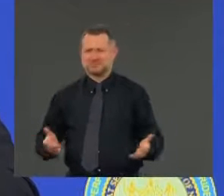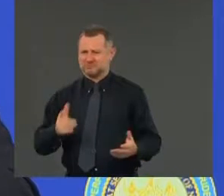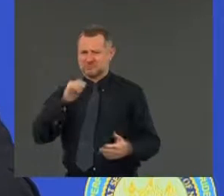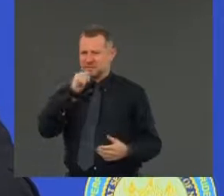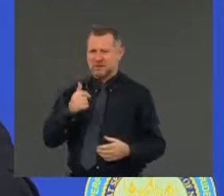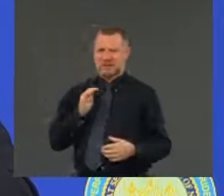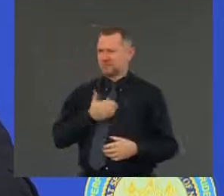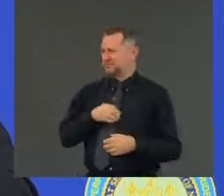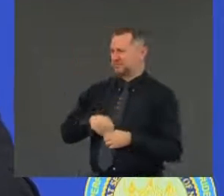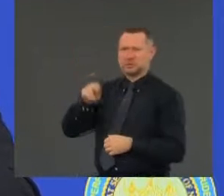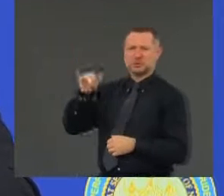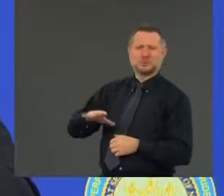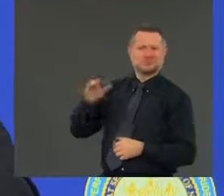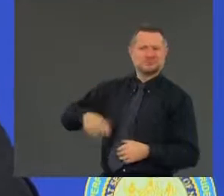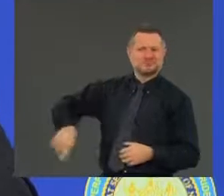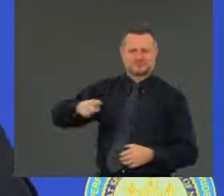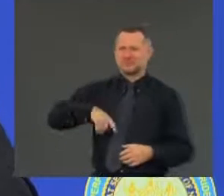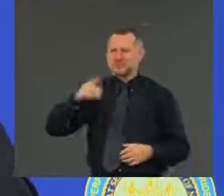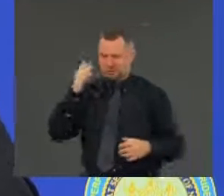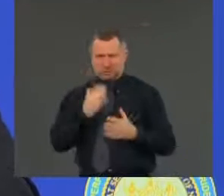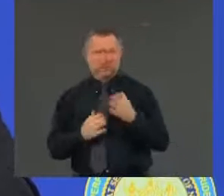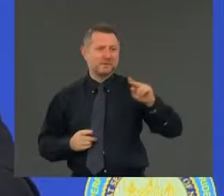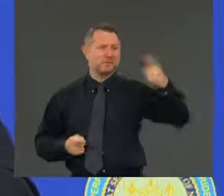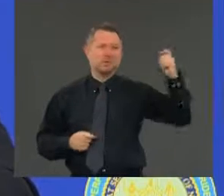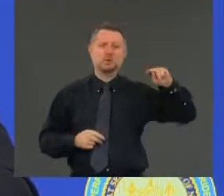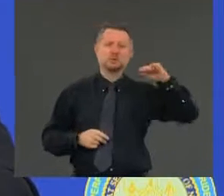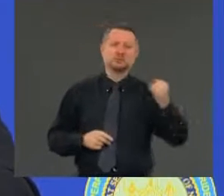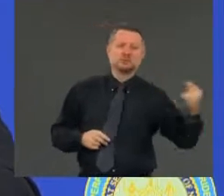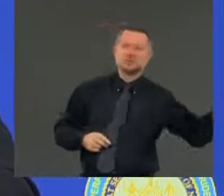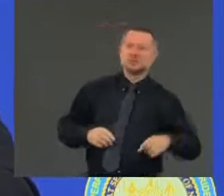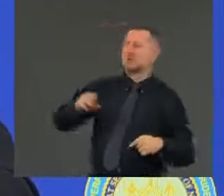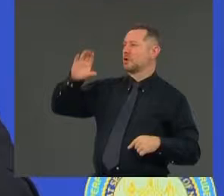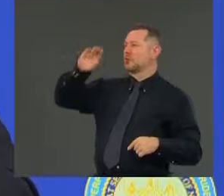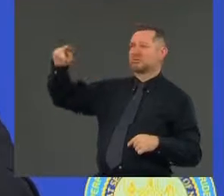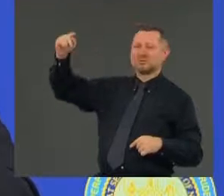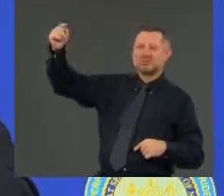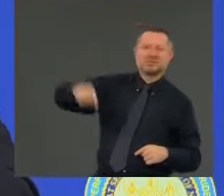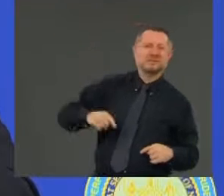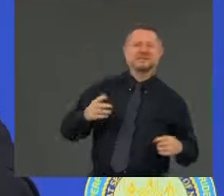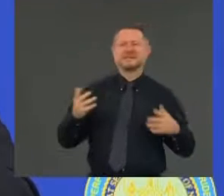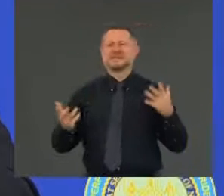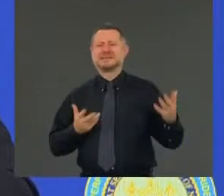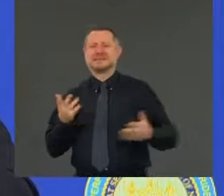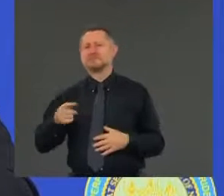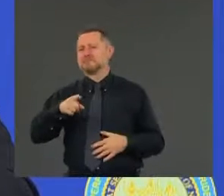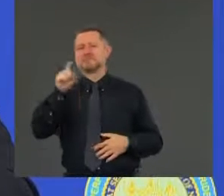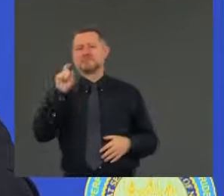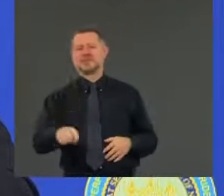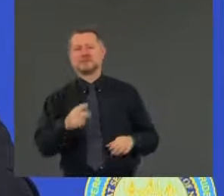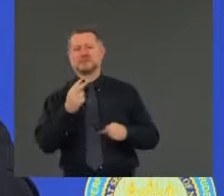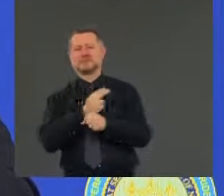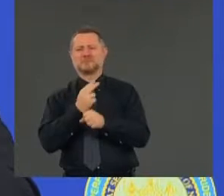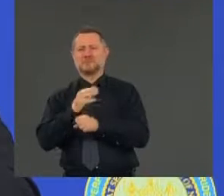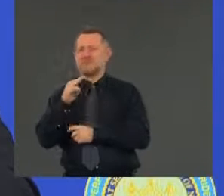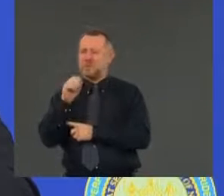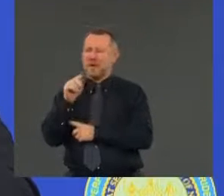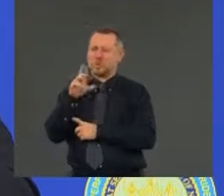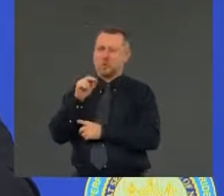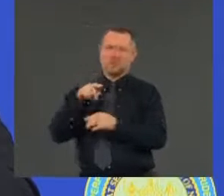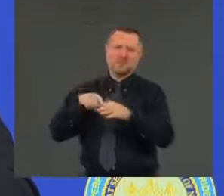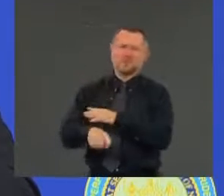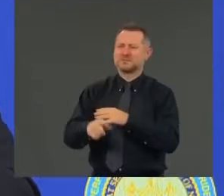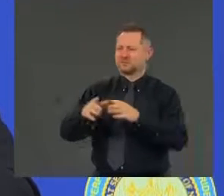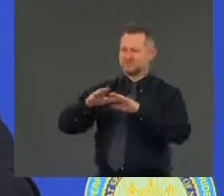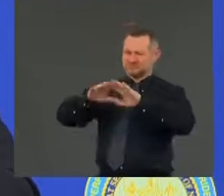metropolitan area. You have people coming in from New Jersey, Connecticut, et cetera. So you need Metro North, et cetera. So the question becomes, how